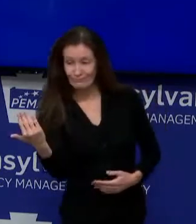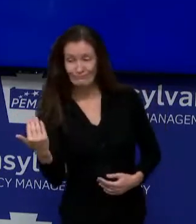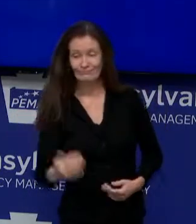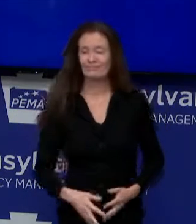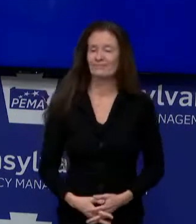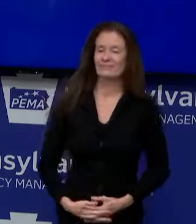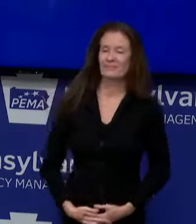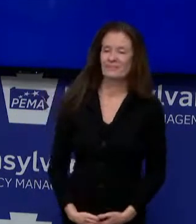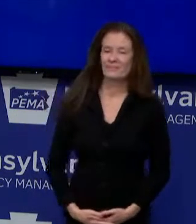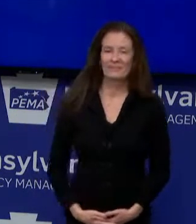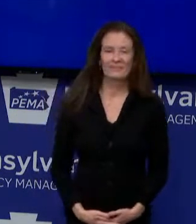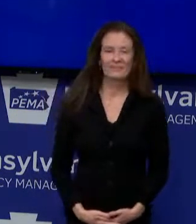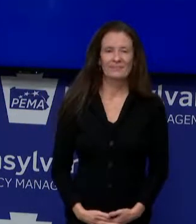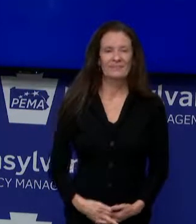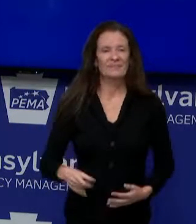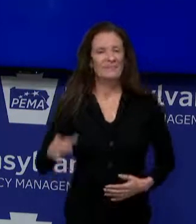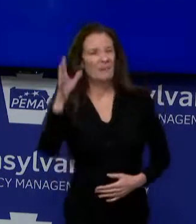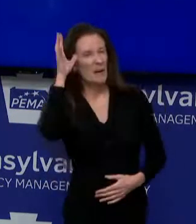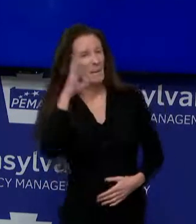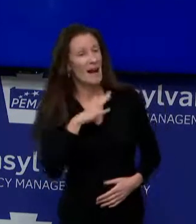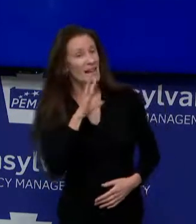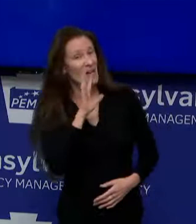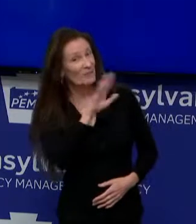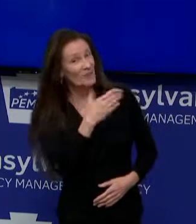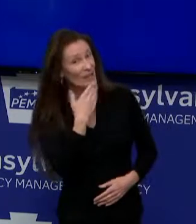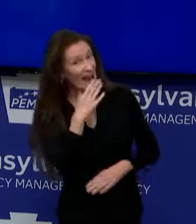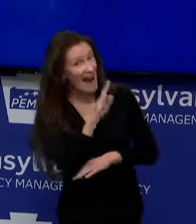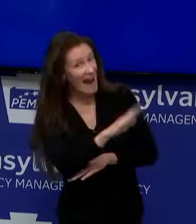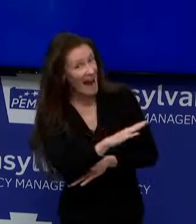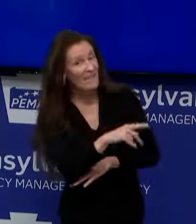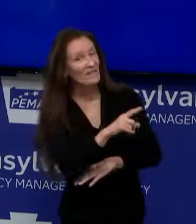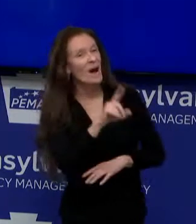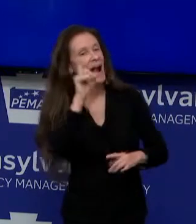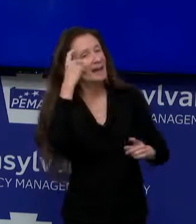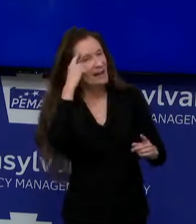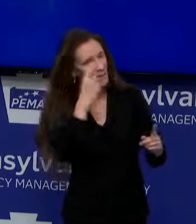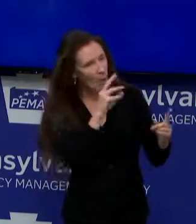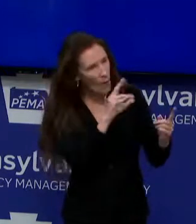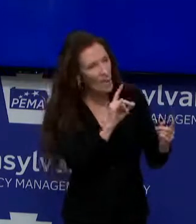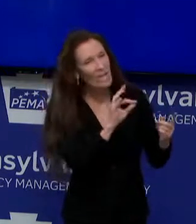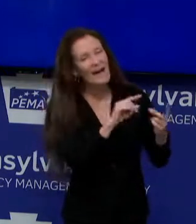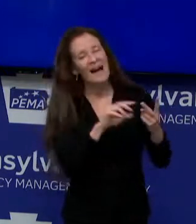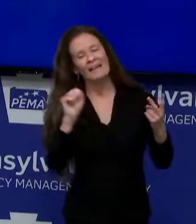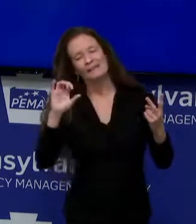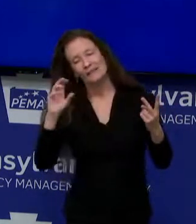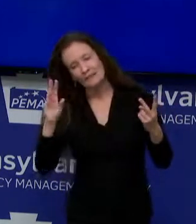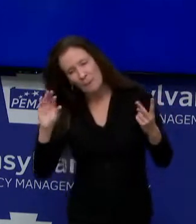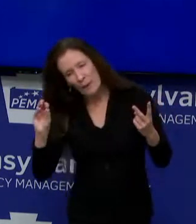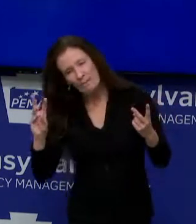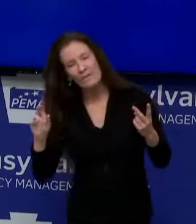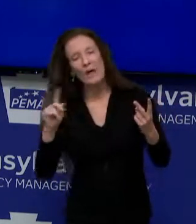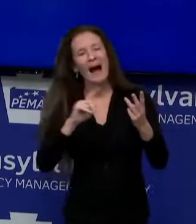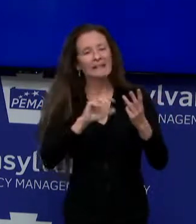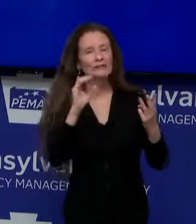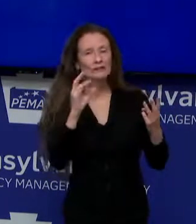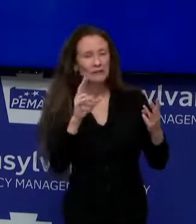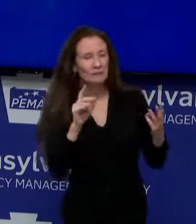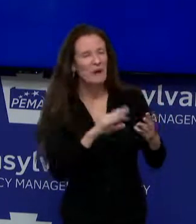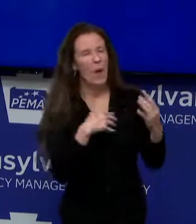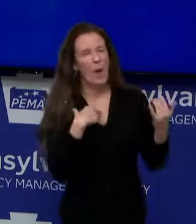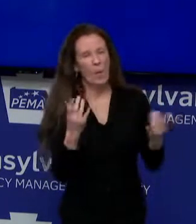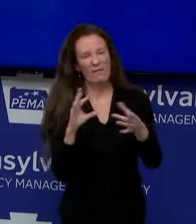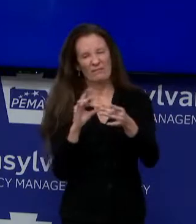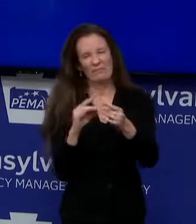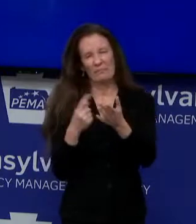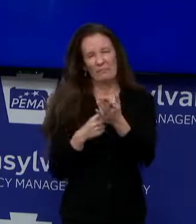good afternoon. Thank you, Governor, Secretary, and Commissioner. My question has to do with Act 77. So much of the litigation had to do